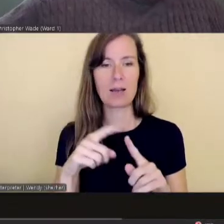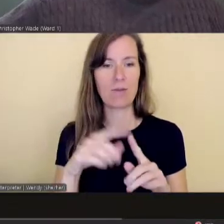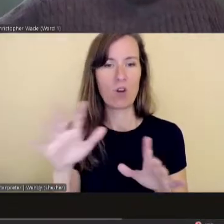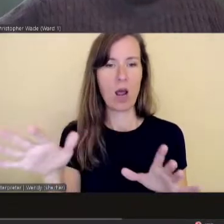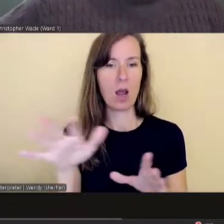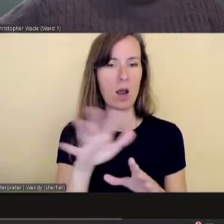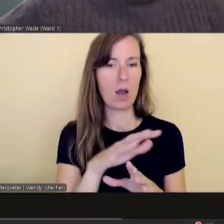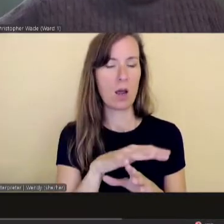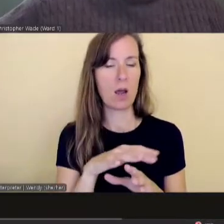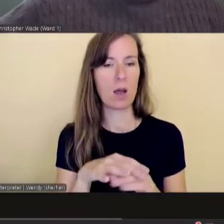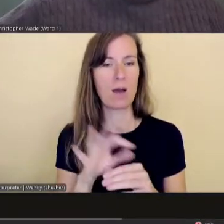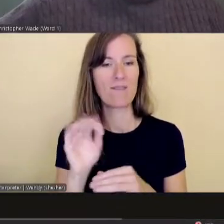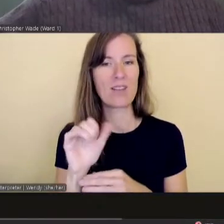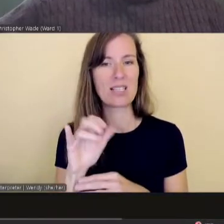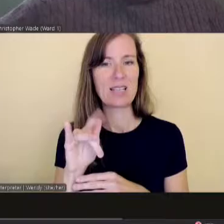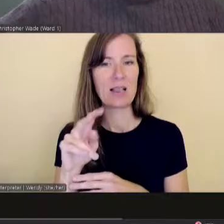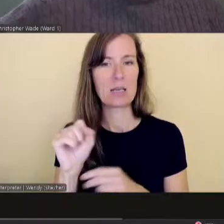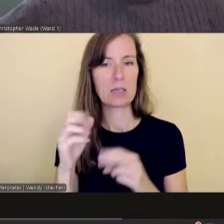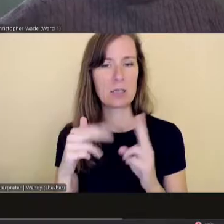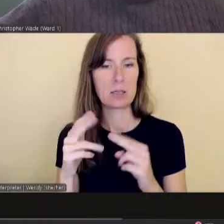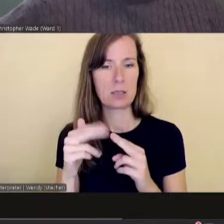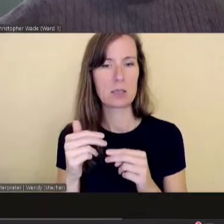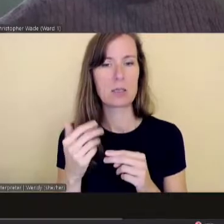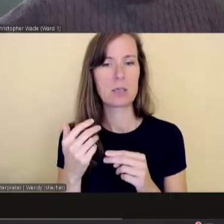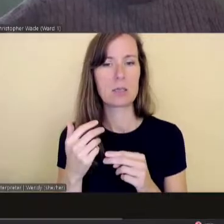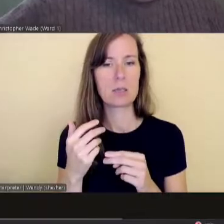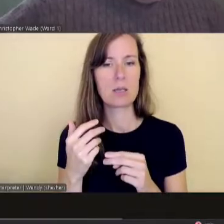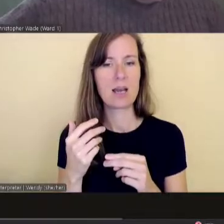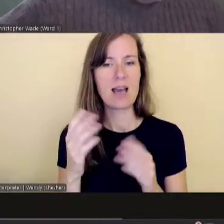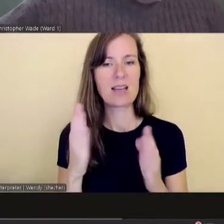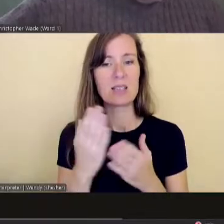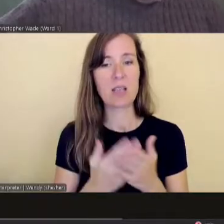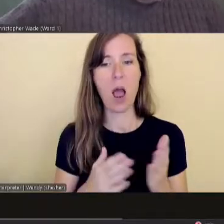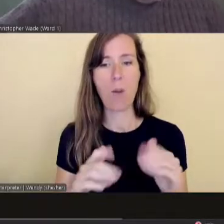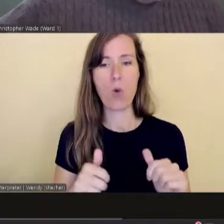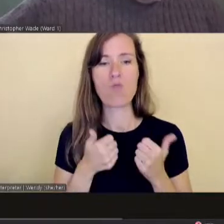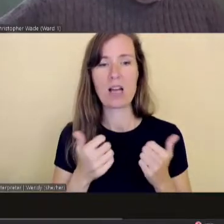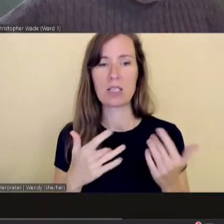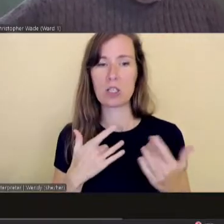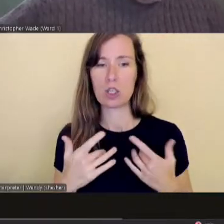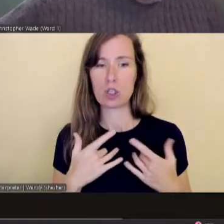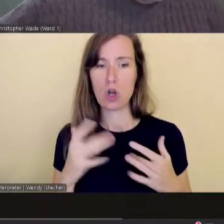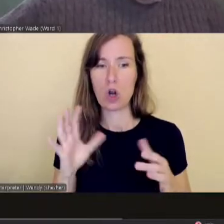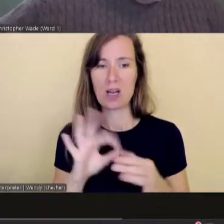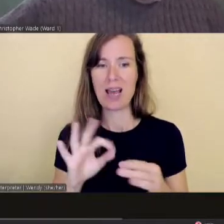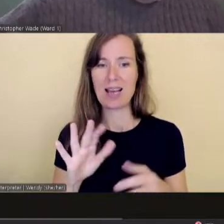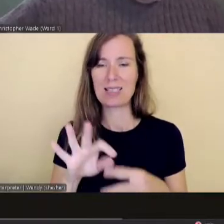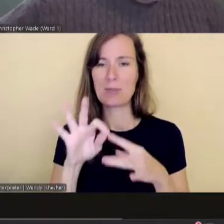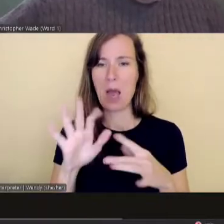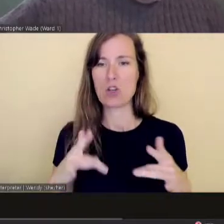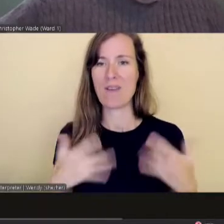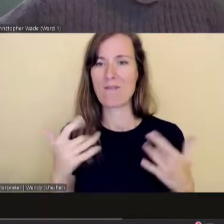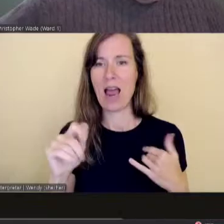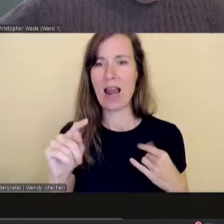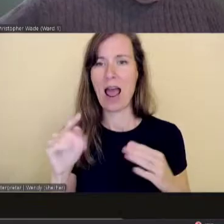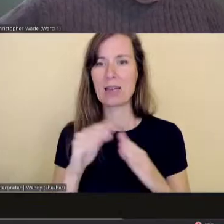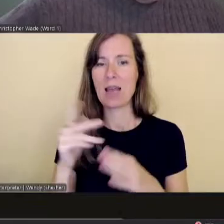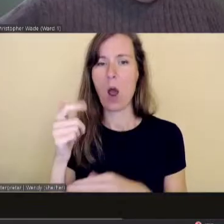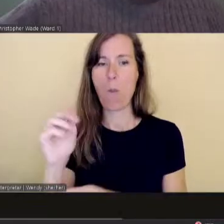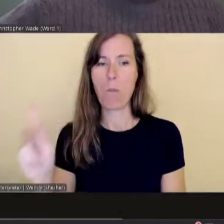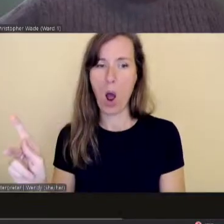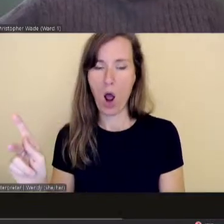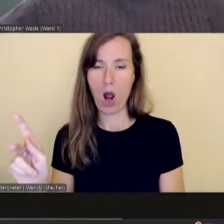regarding the special event held last month at Town Park. Earlier in the year, a resident submitted a special event